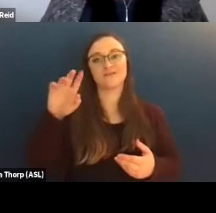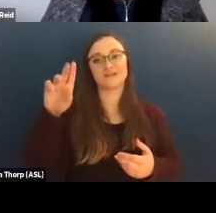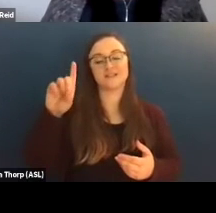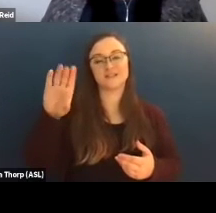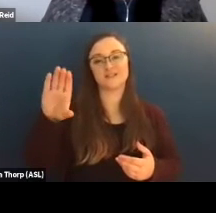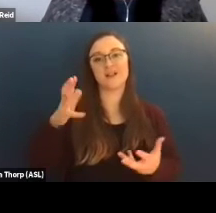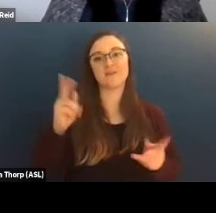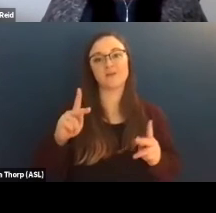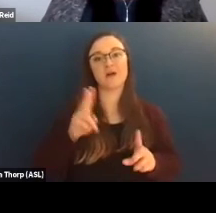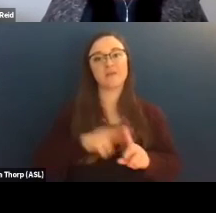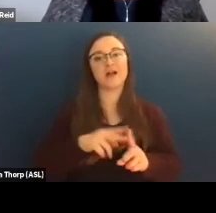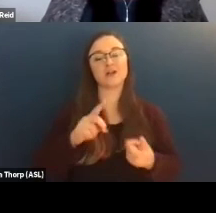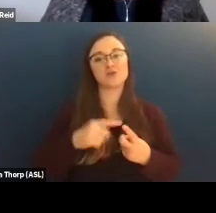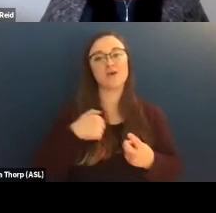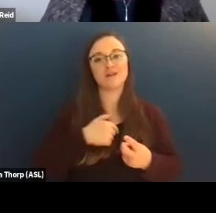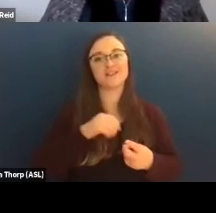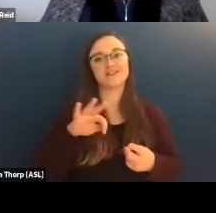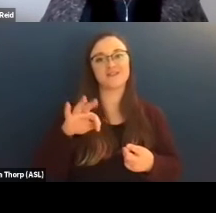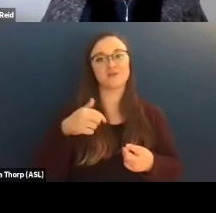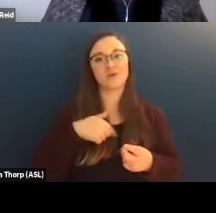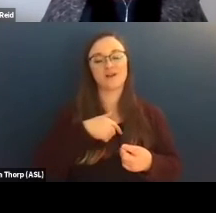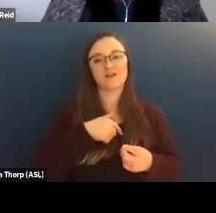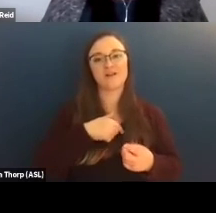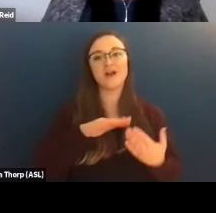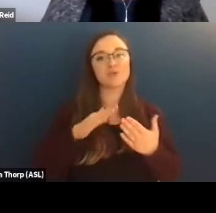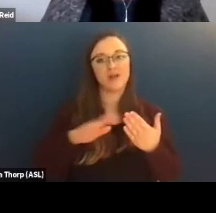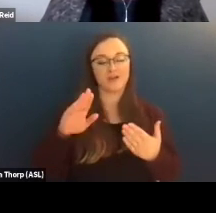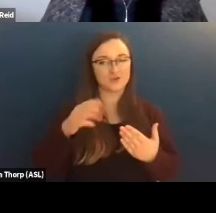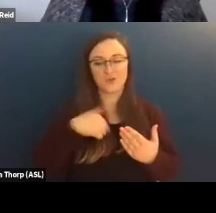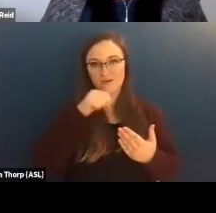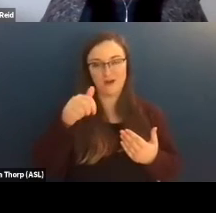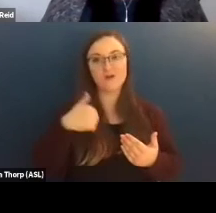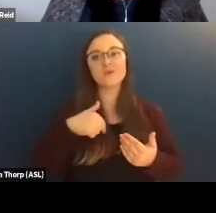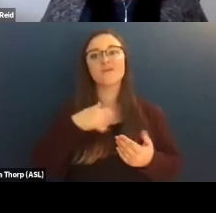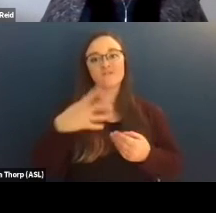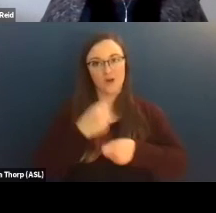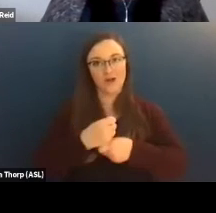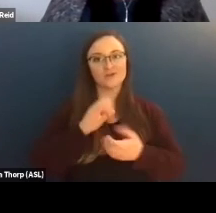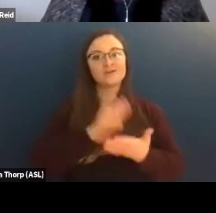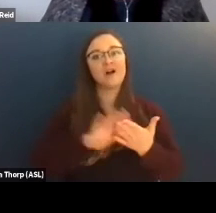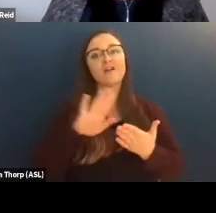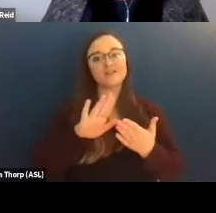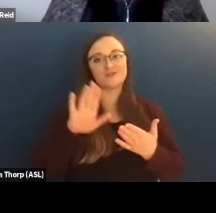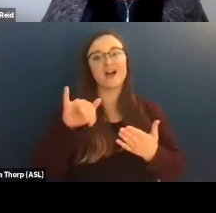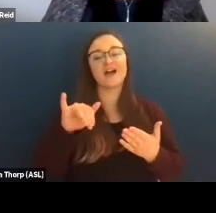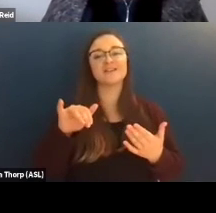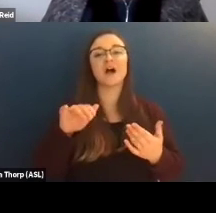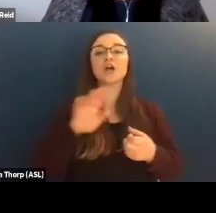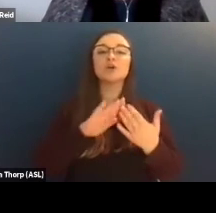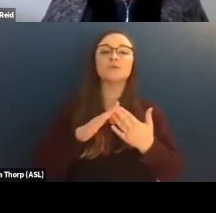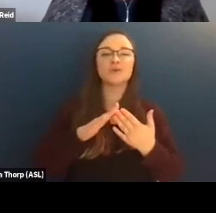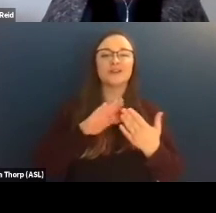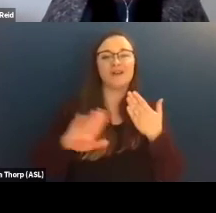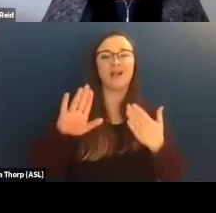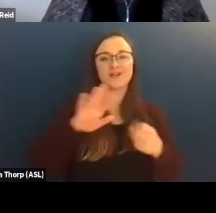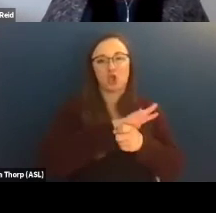to us as if we are a community college, and we're not. We are a four-year institution that has a community college location.